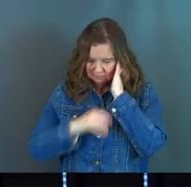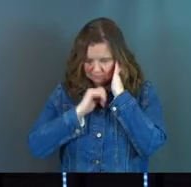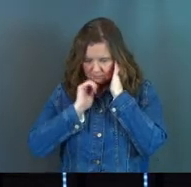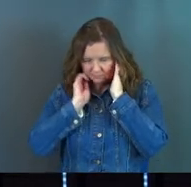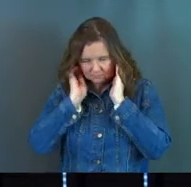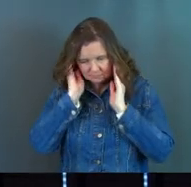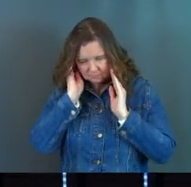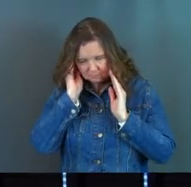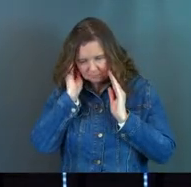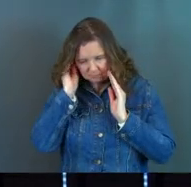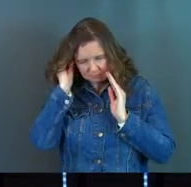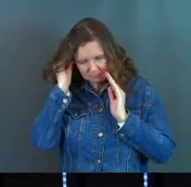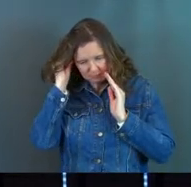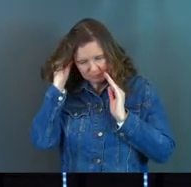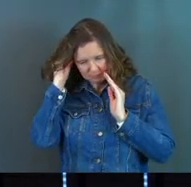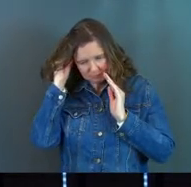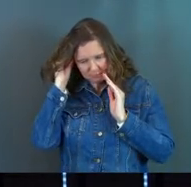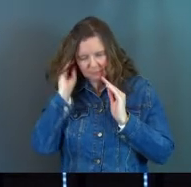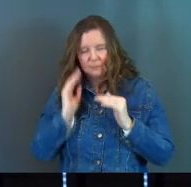The death of the Lamb.